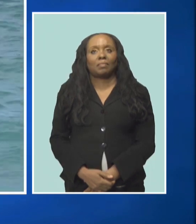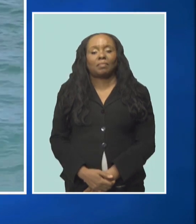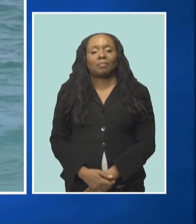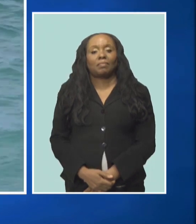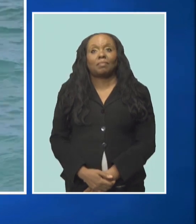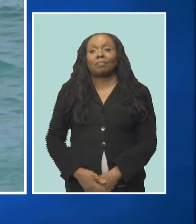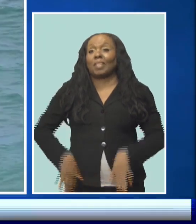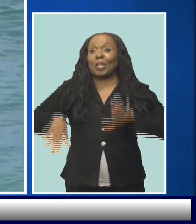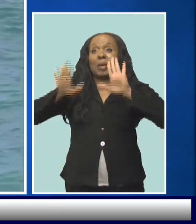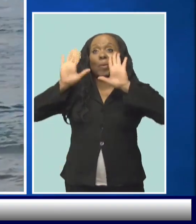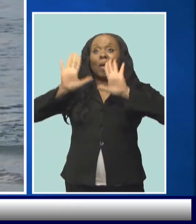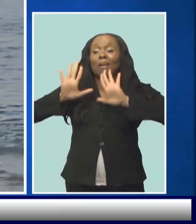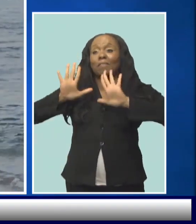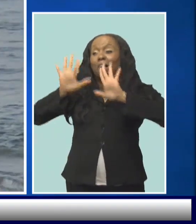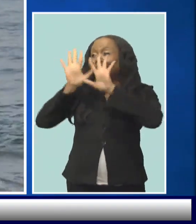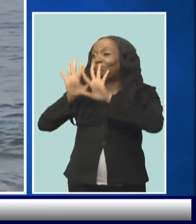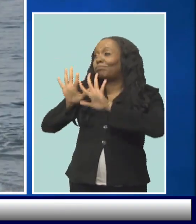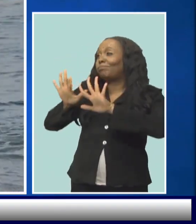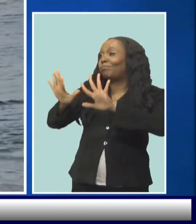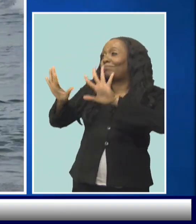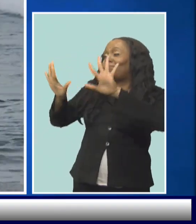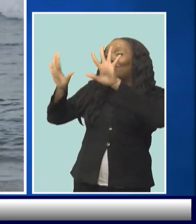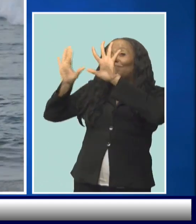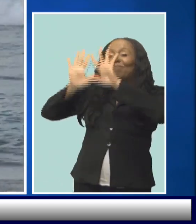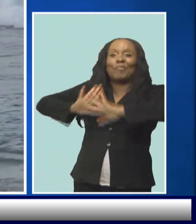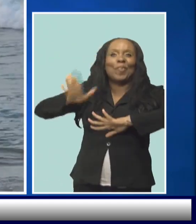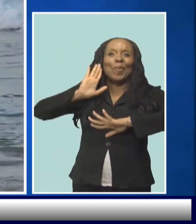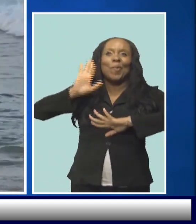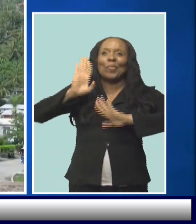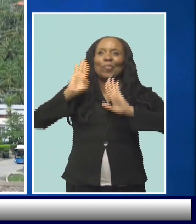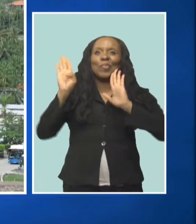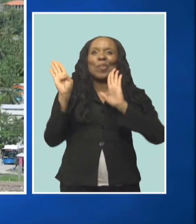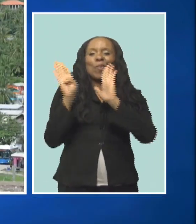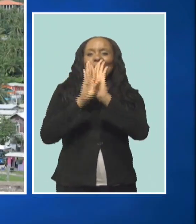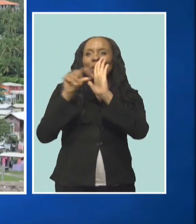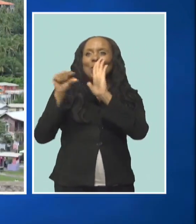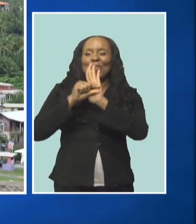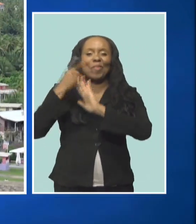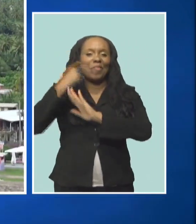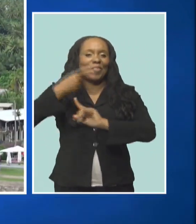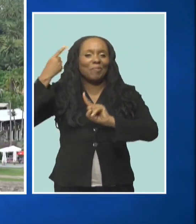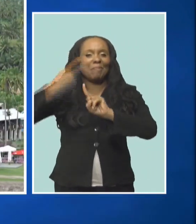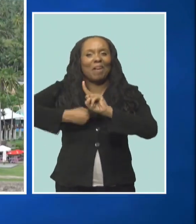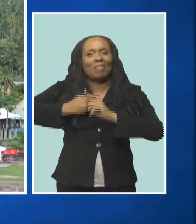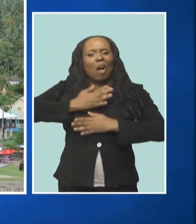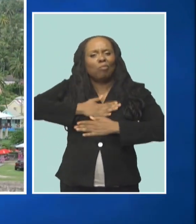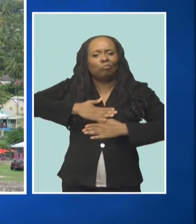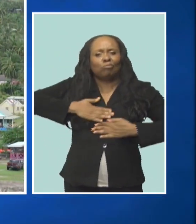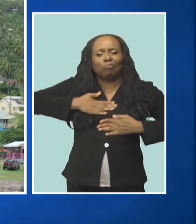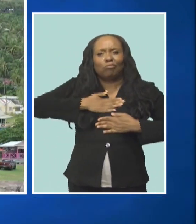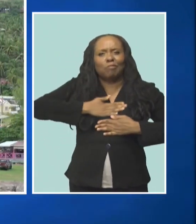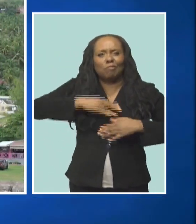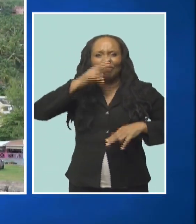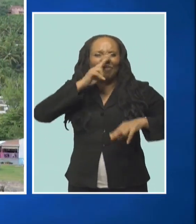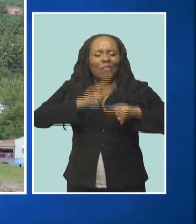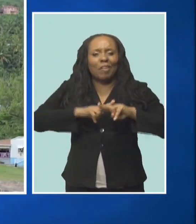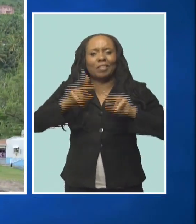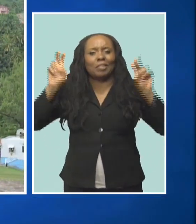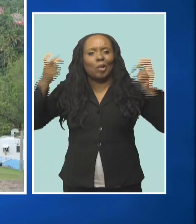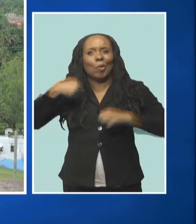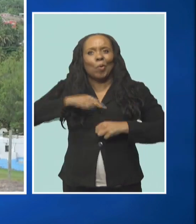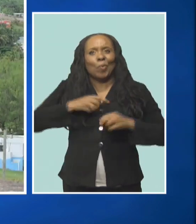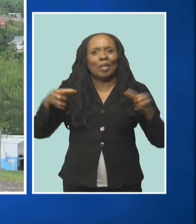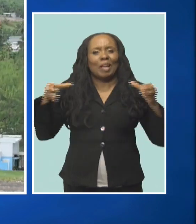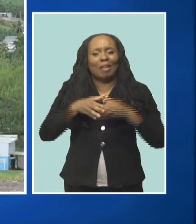These wonderful scenes will form the backdrop of what's being billed as a month of adventure as Regathering